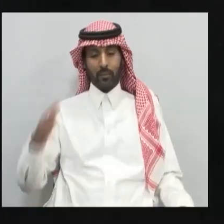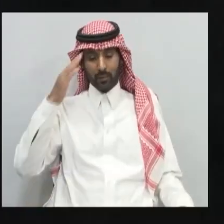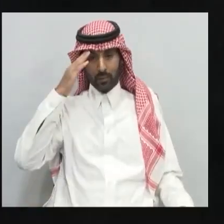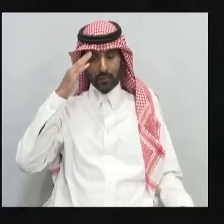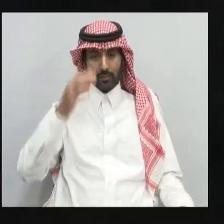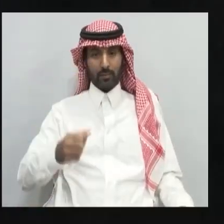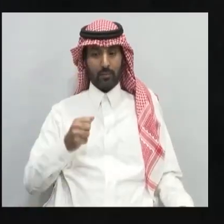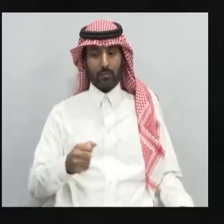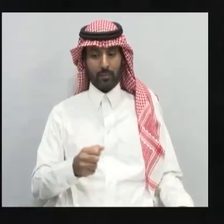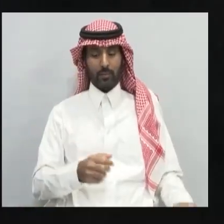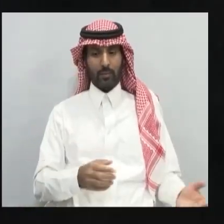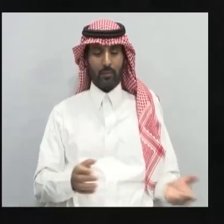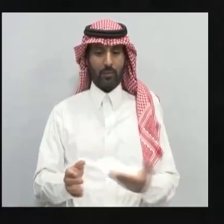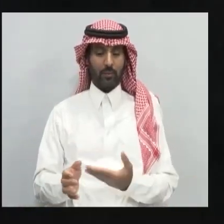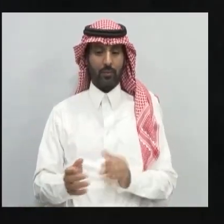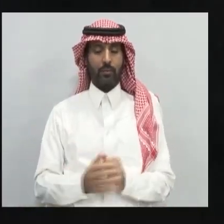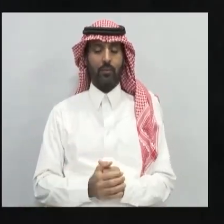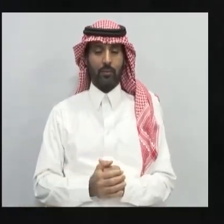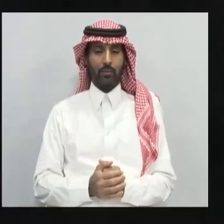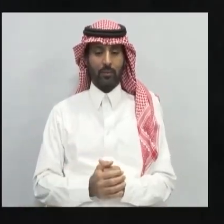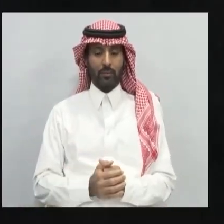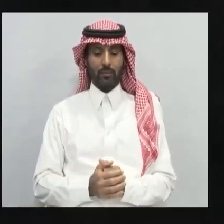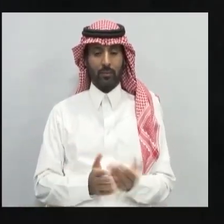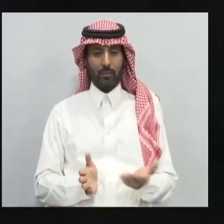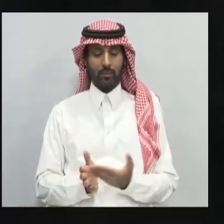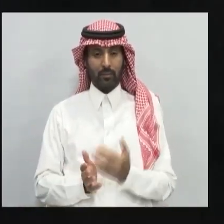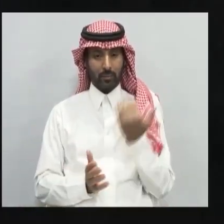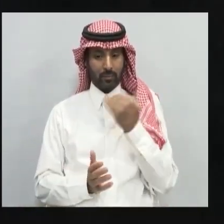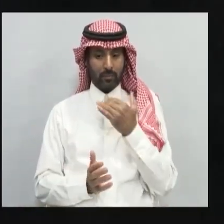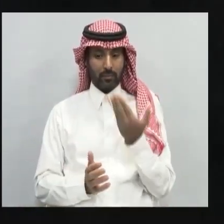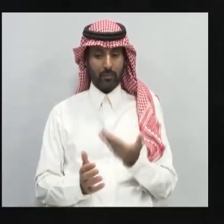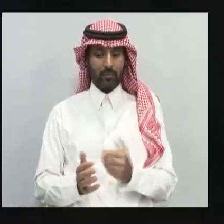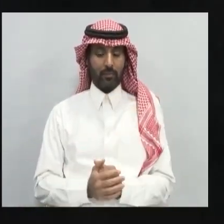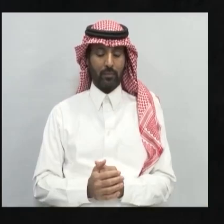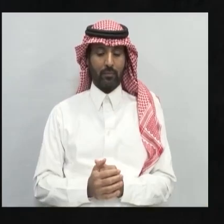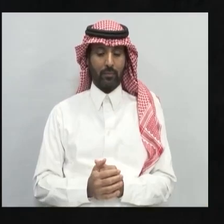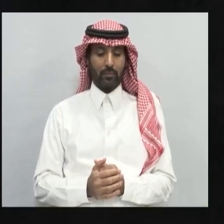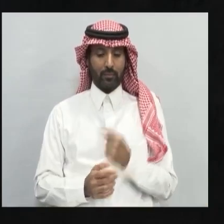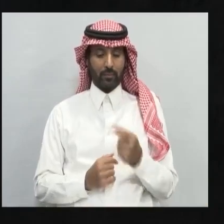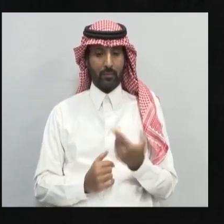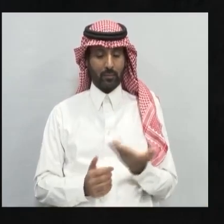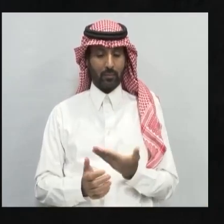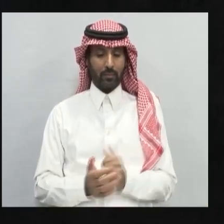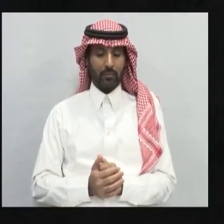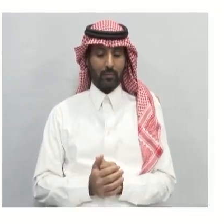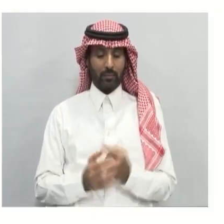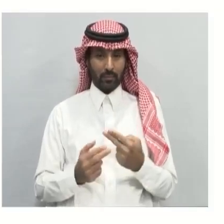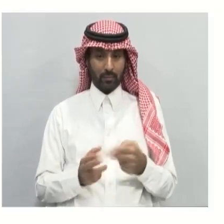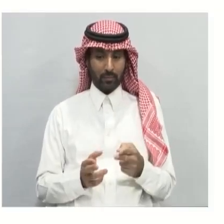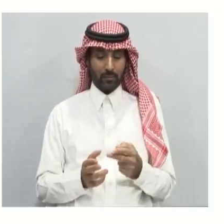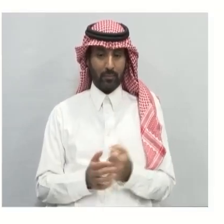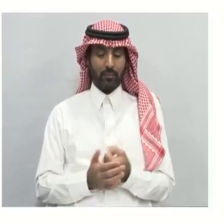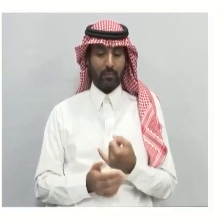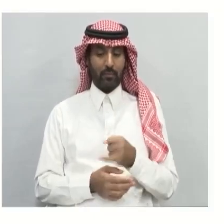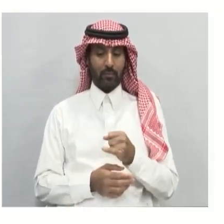Assalamu alaikum wa rahmatullah. Hello everyone and welcome to your English class. In our lesson today, we start with our new